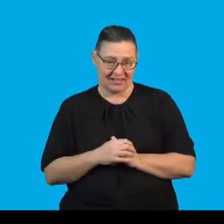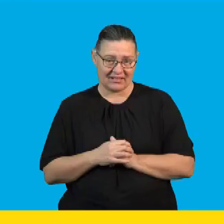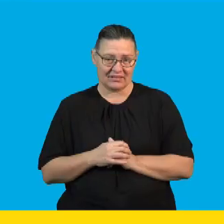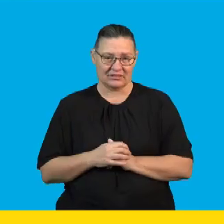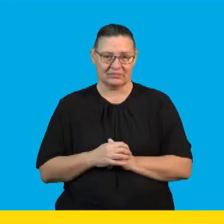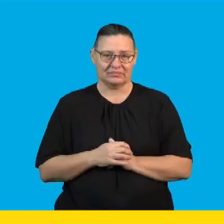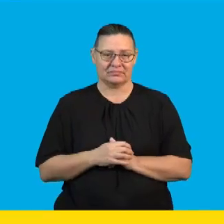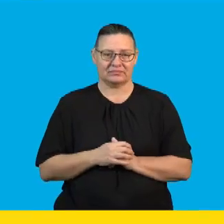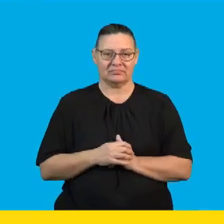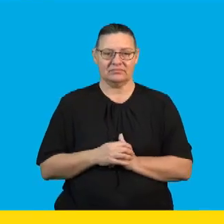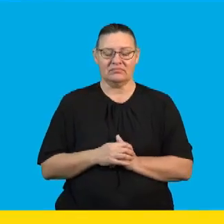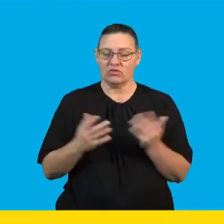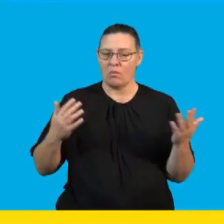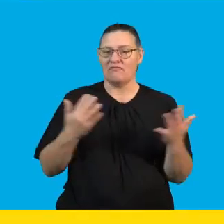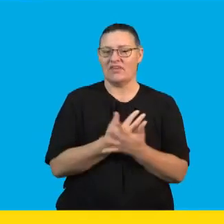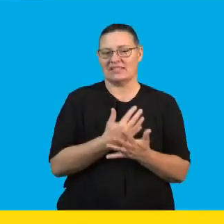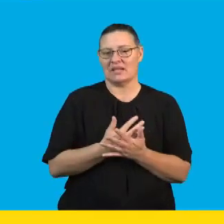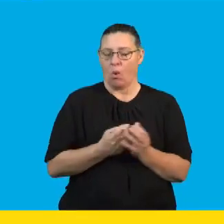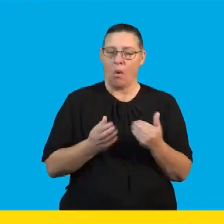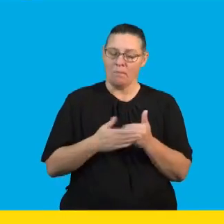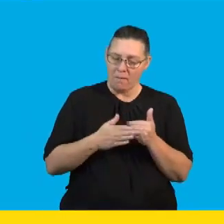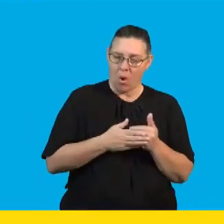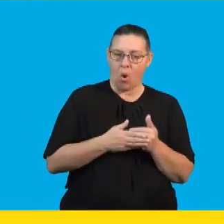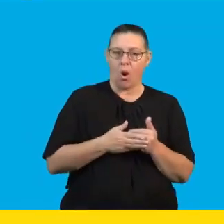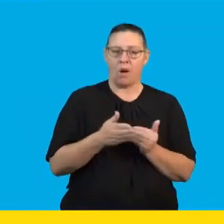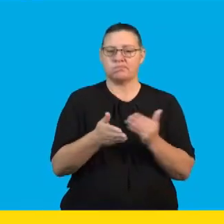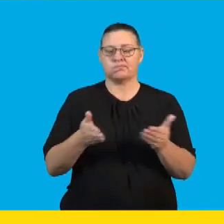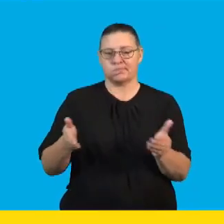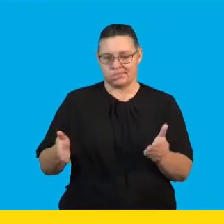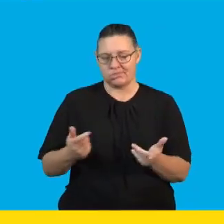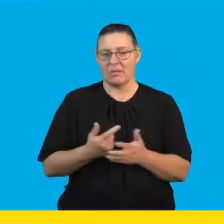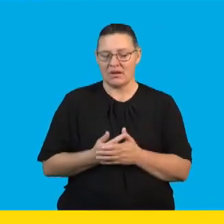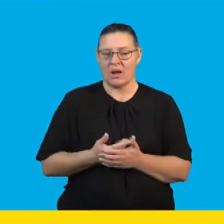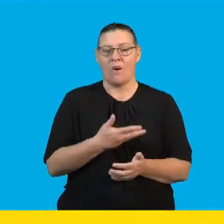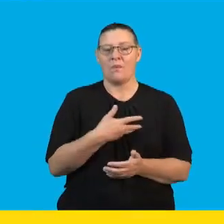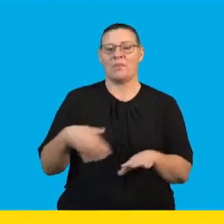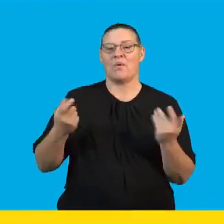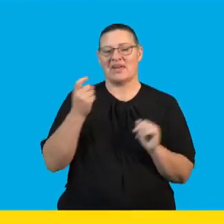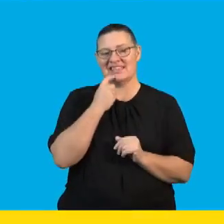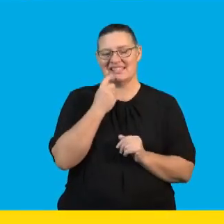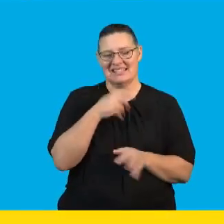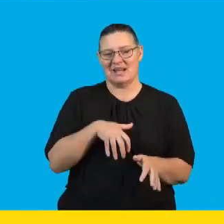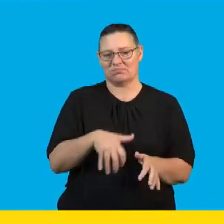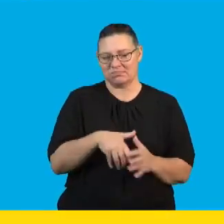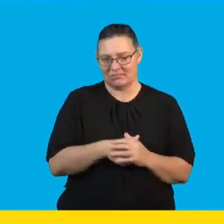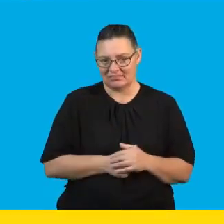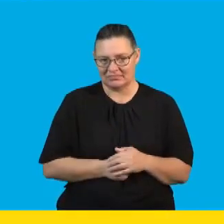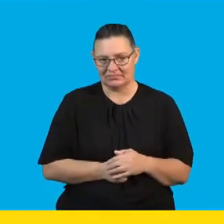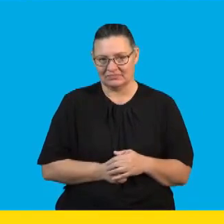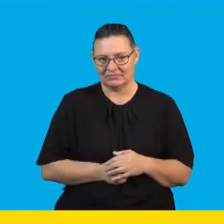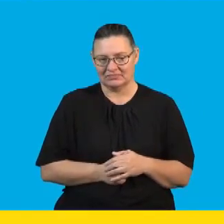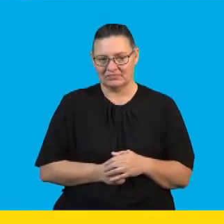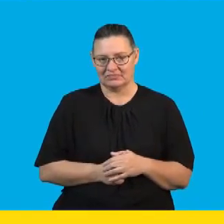that follicles can develop faster, or more follicles can be formed, and this woman will be able to